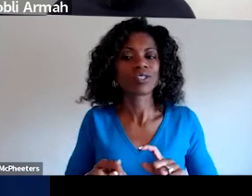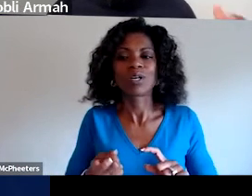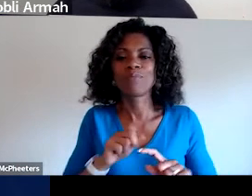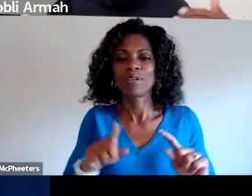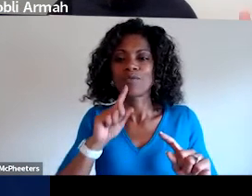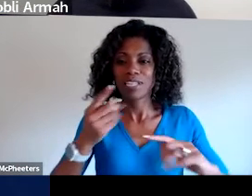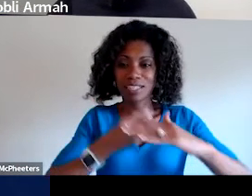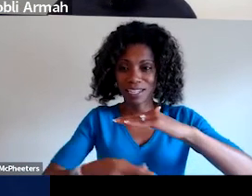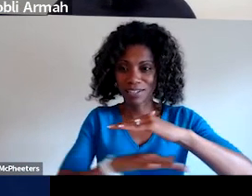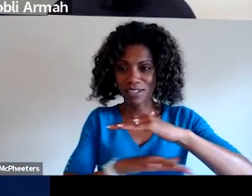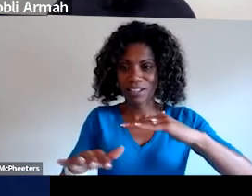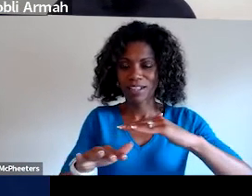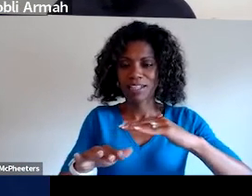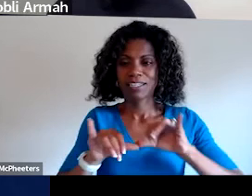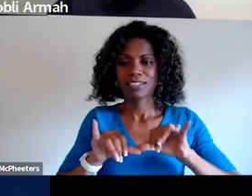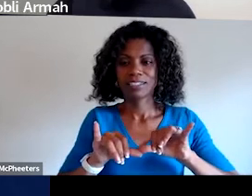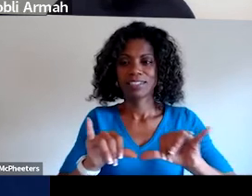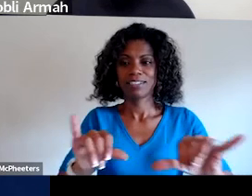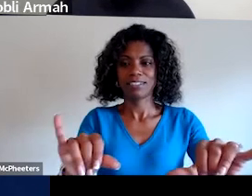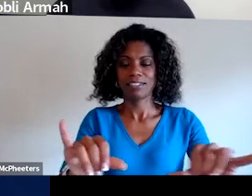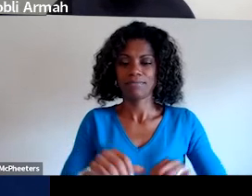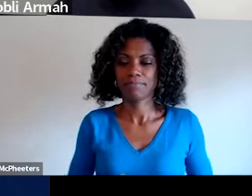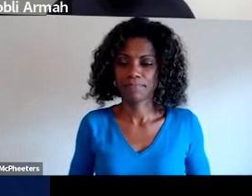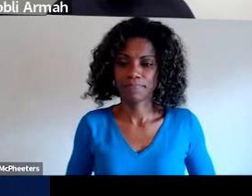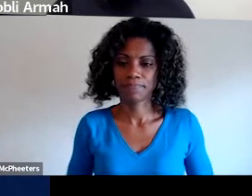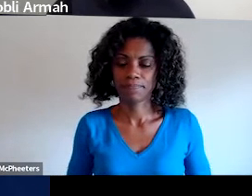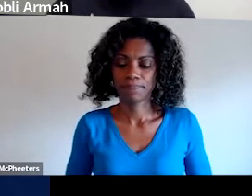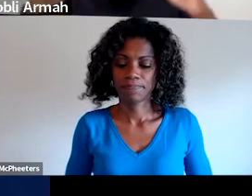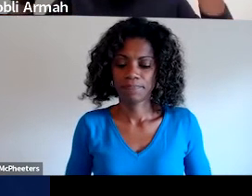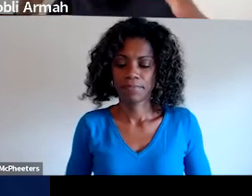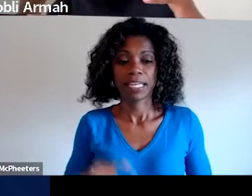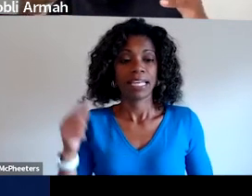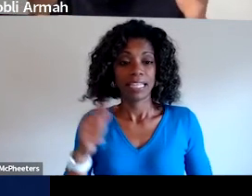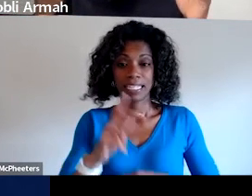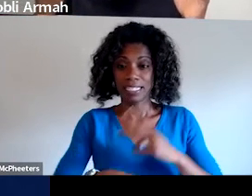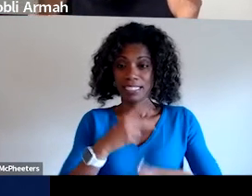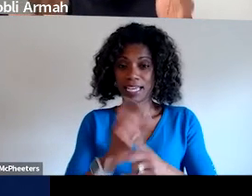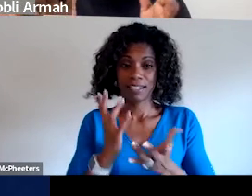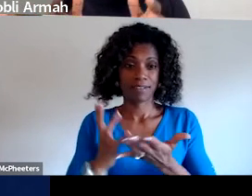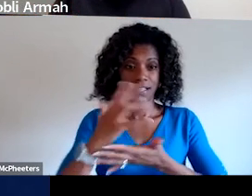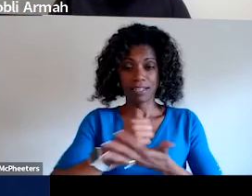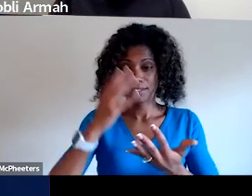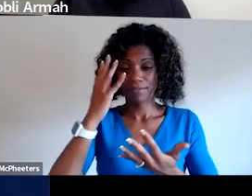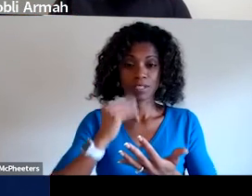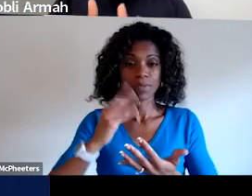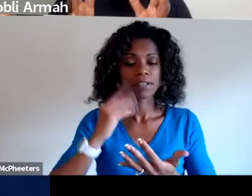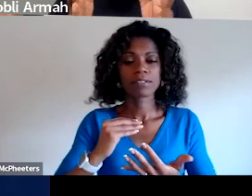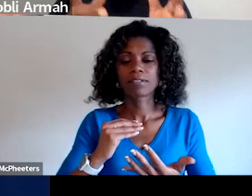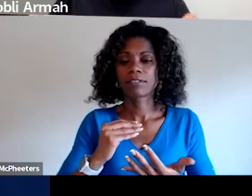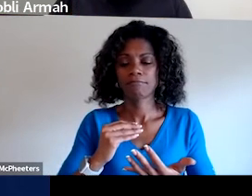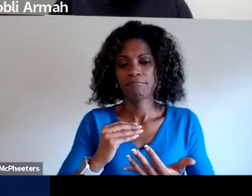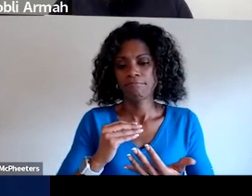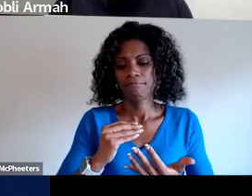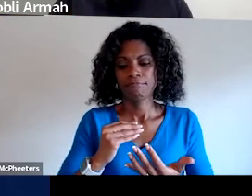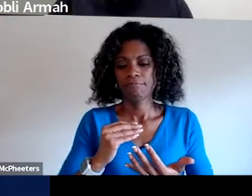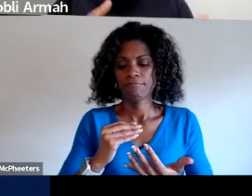want to say, just to kind of warm us up, is that these collective experiences are not just in the discourse, they're in your lives. You